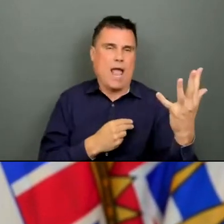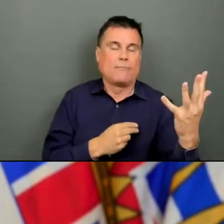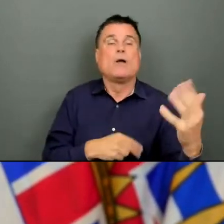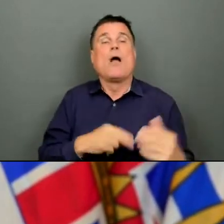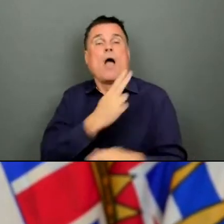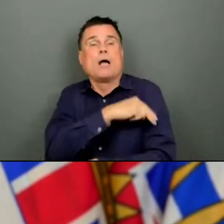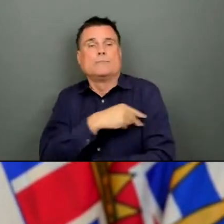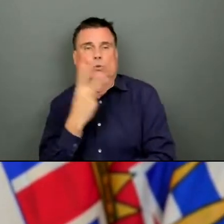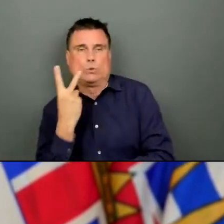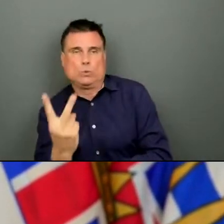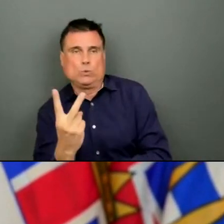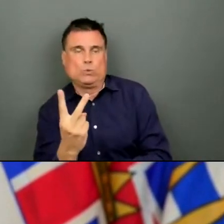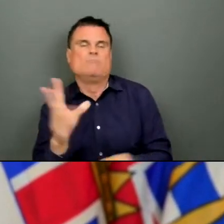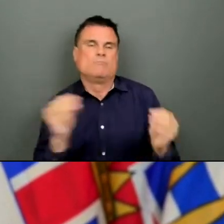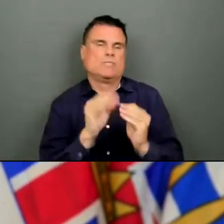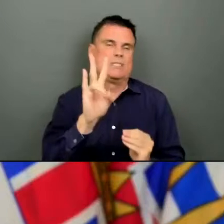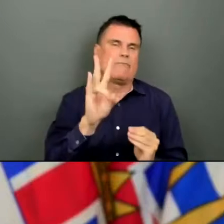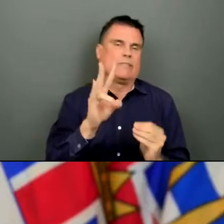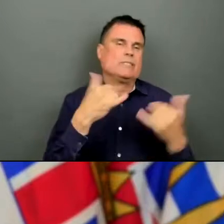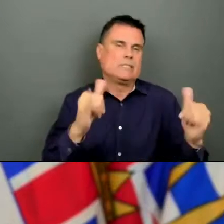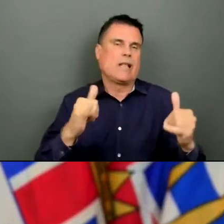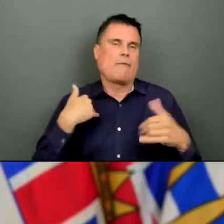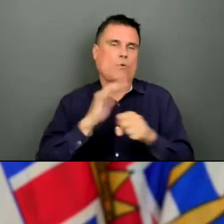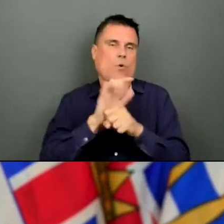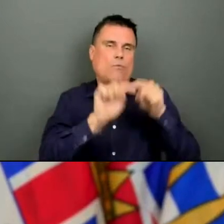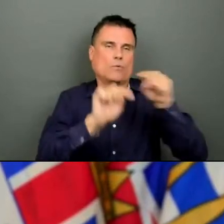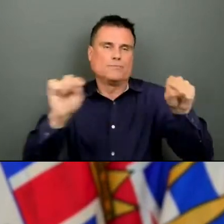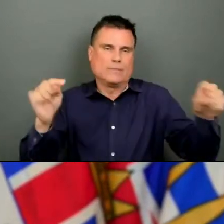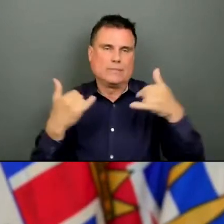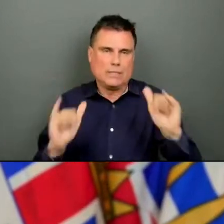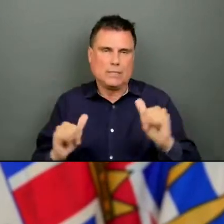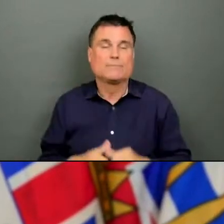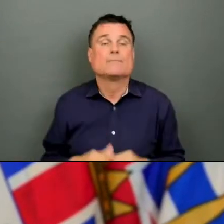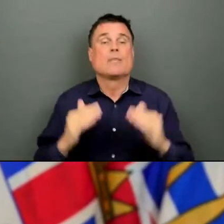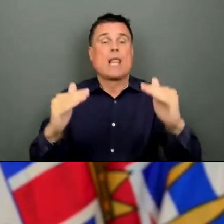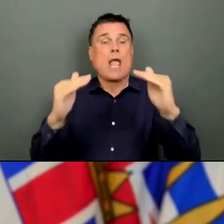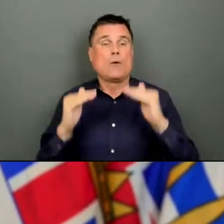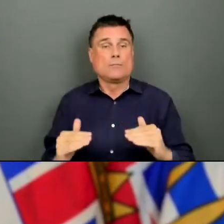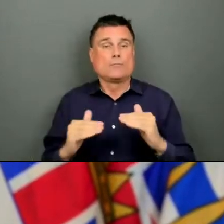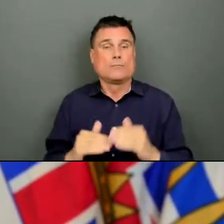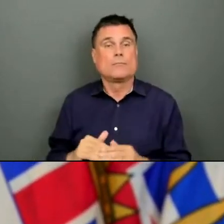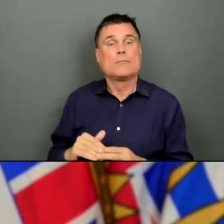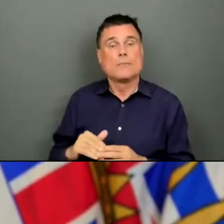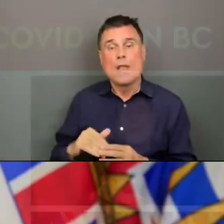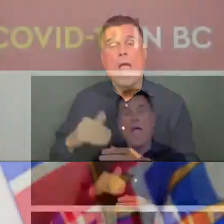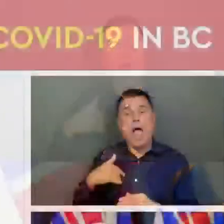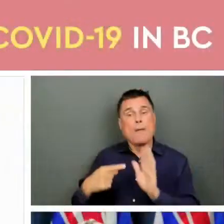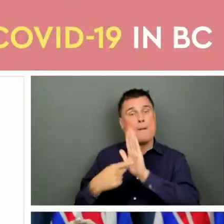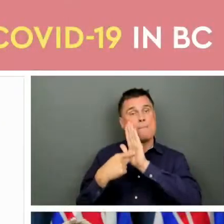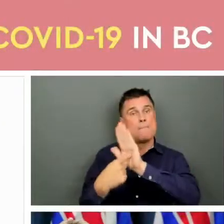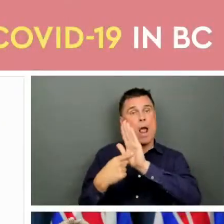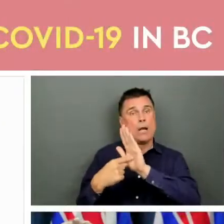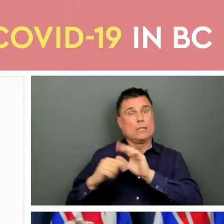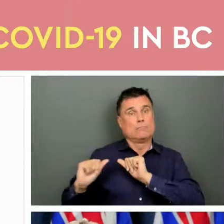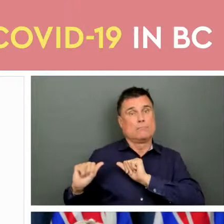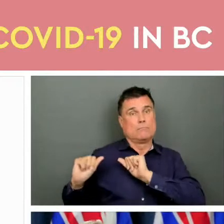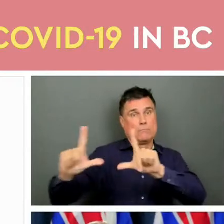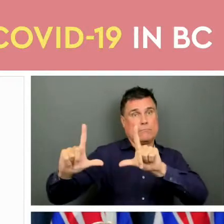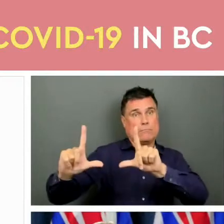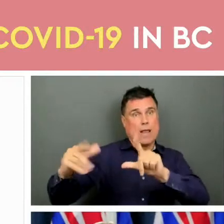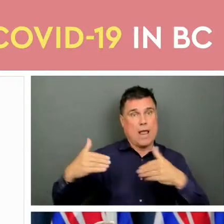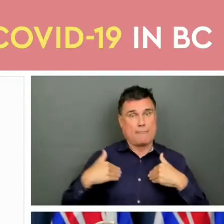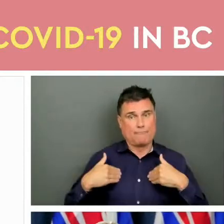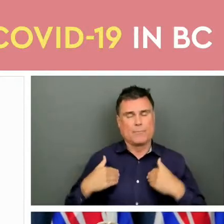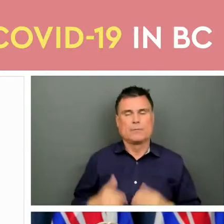So turning now to our June update of the model, of the modeling and data that we've been using